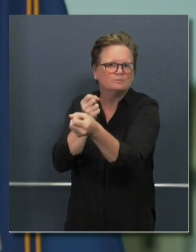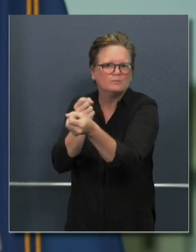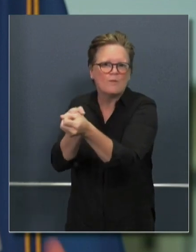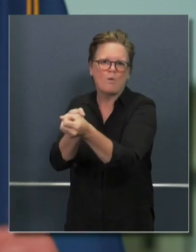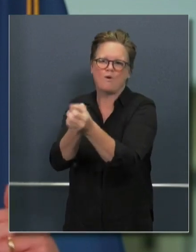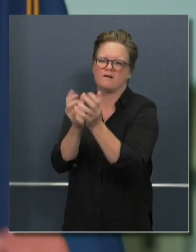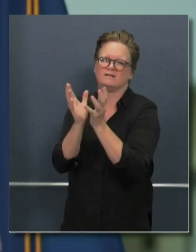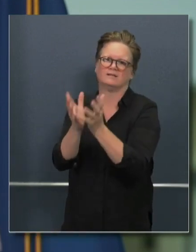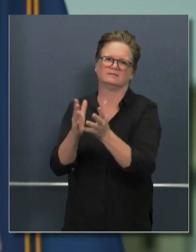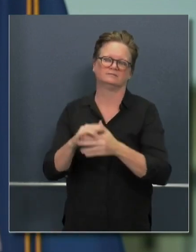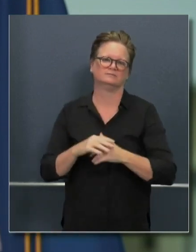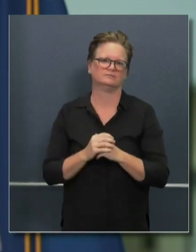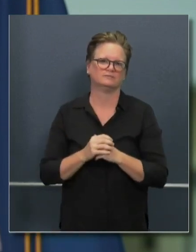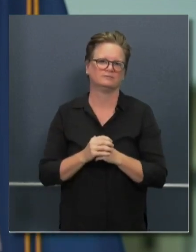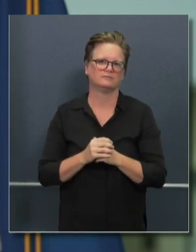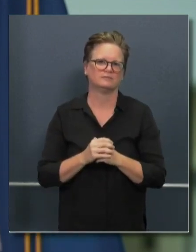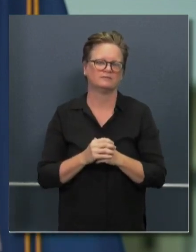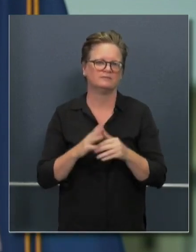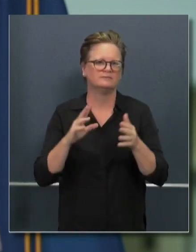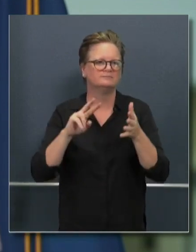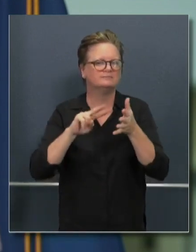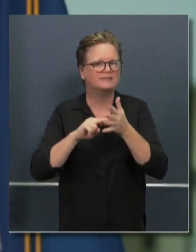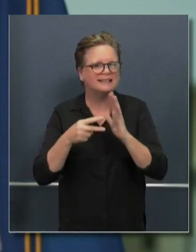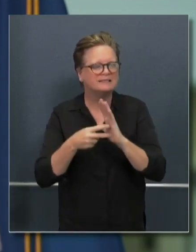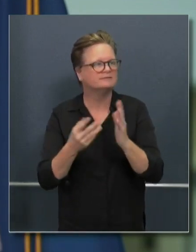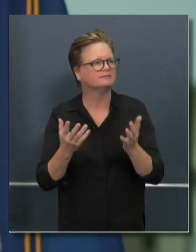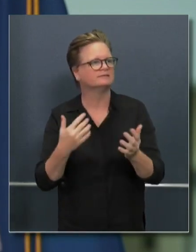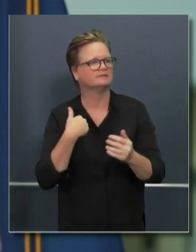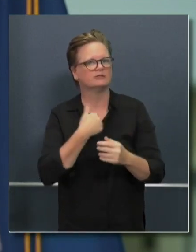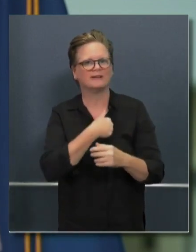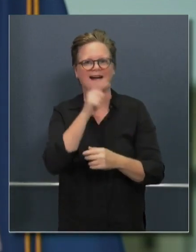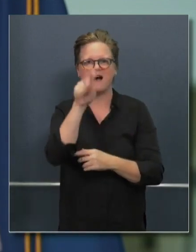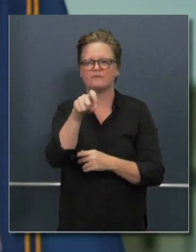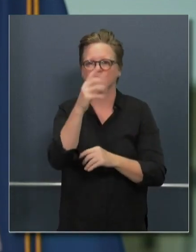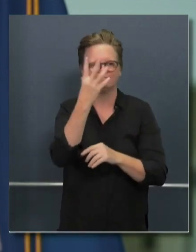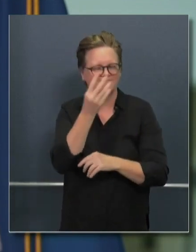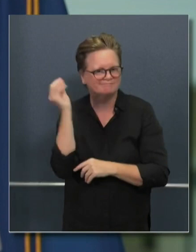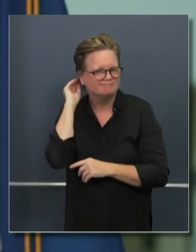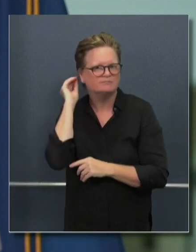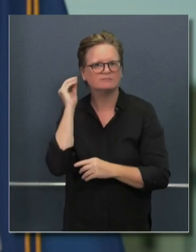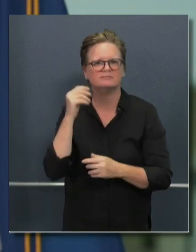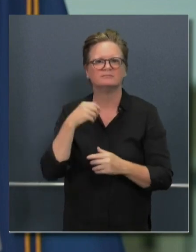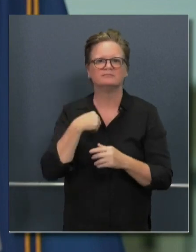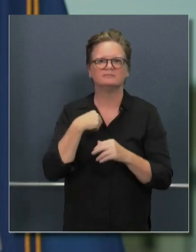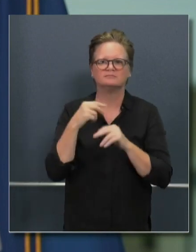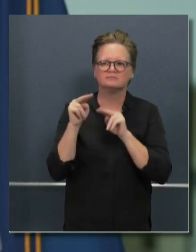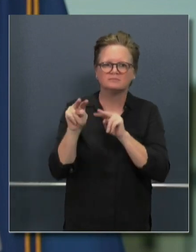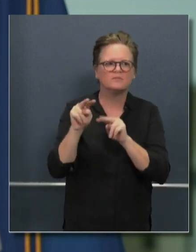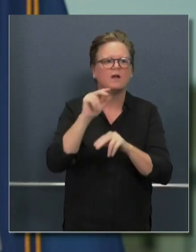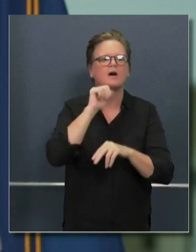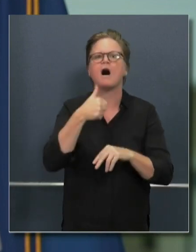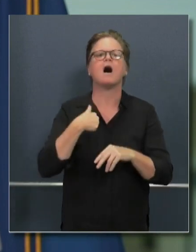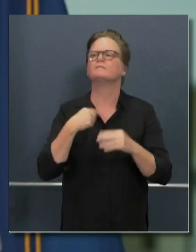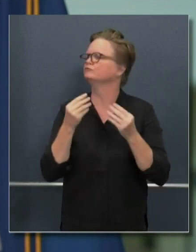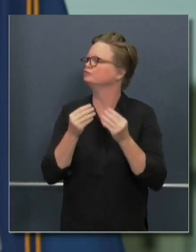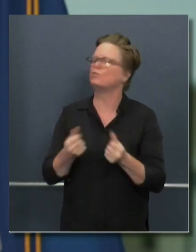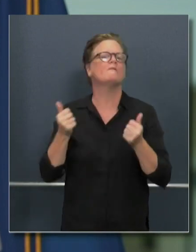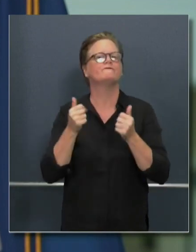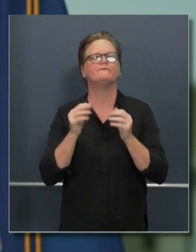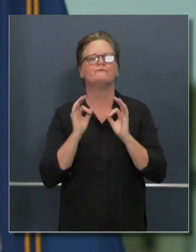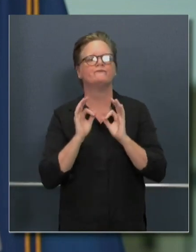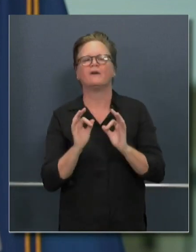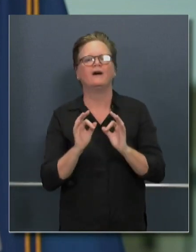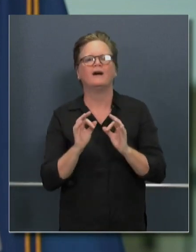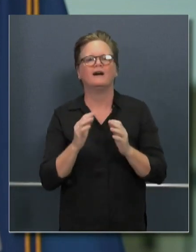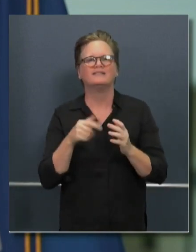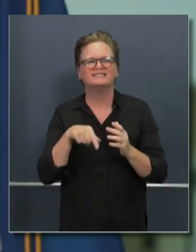we can also just be mindful of the fact that we're not out of this yet by any stretch. We're just a few months into this. Not even